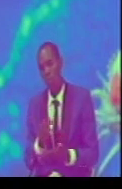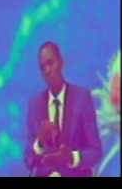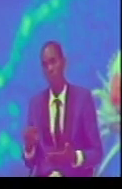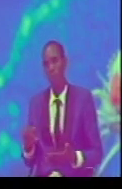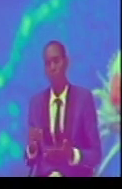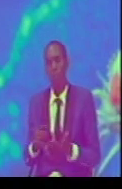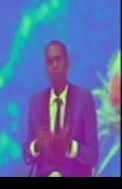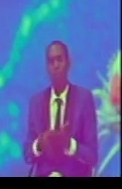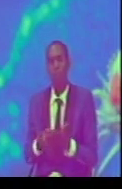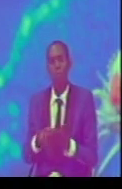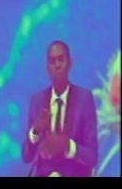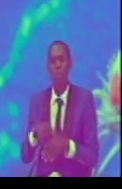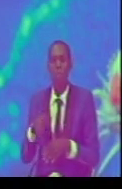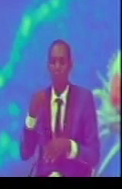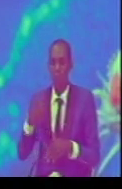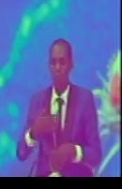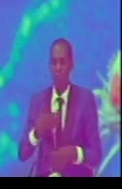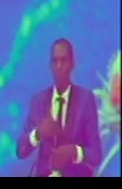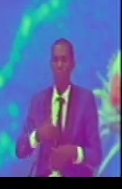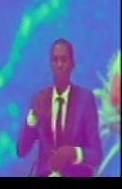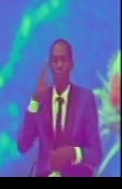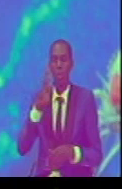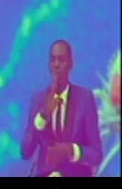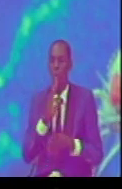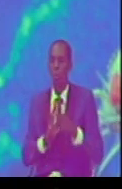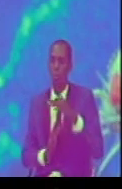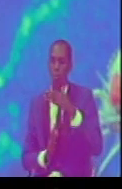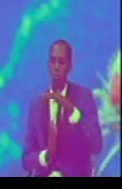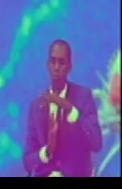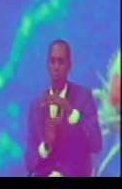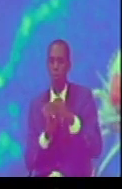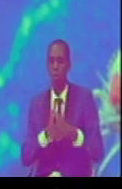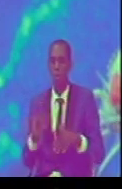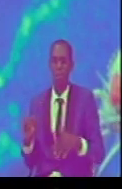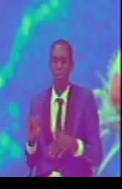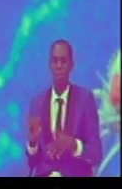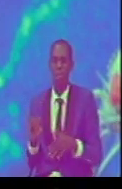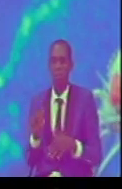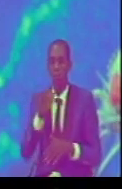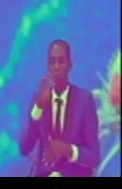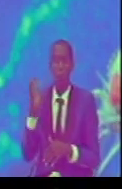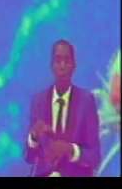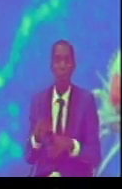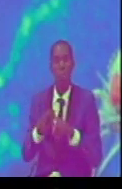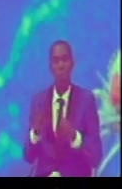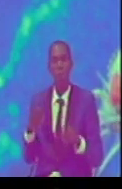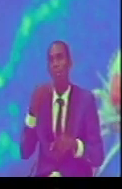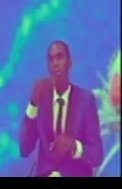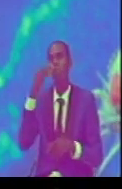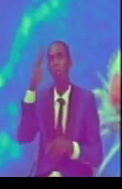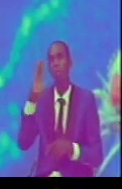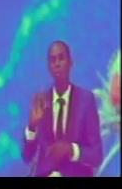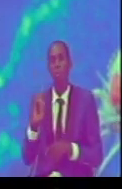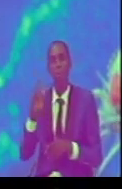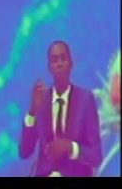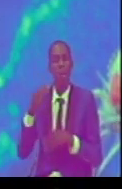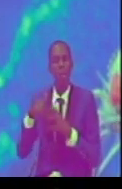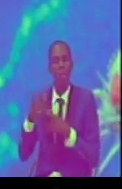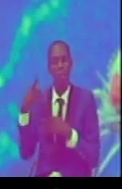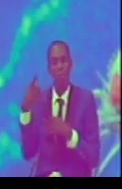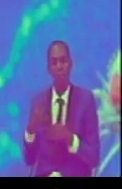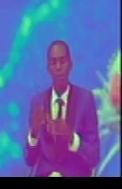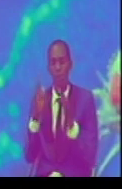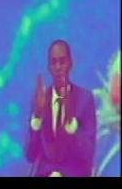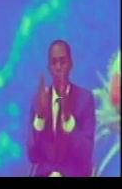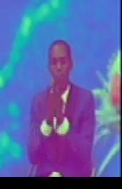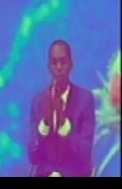I'm falling. And sometimes my chest will be boiling, like the pain is very severe. But I thank